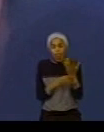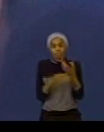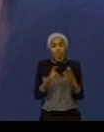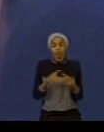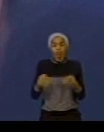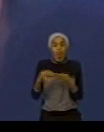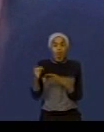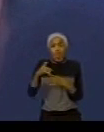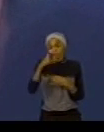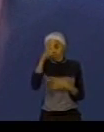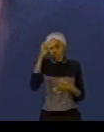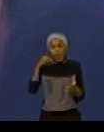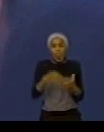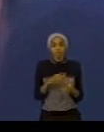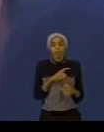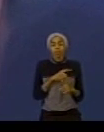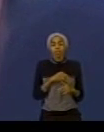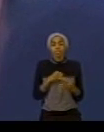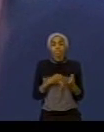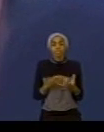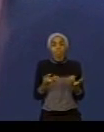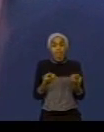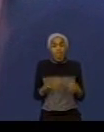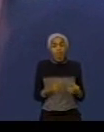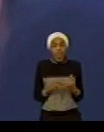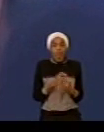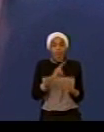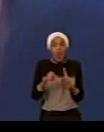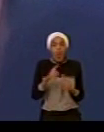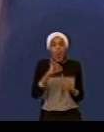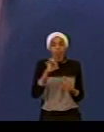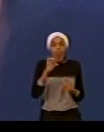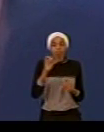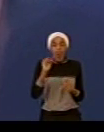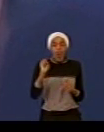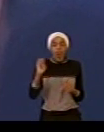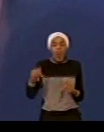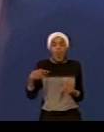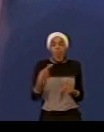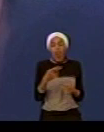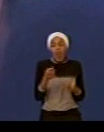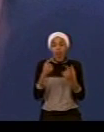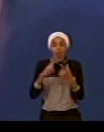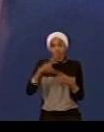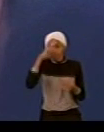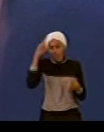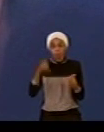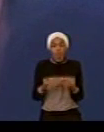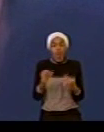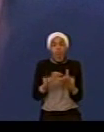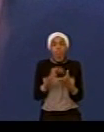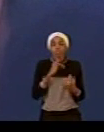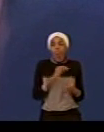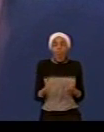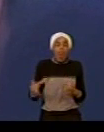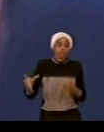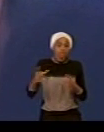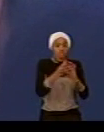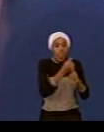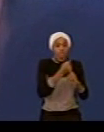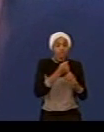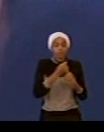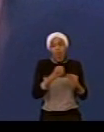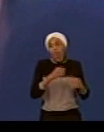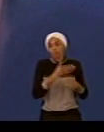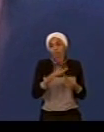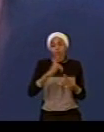pass, when Joseph was come unto his brethren, that they stripped Joseph out of his coat of many colors that was